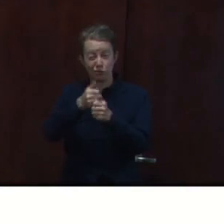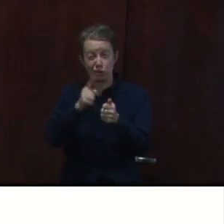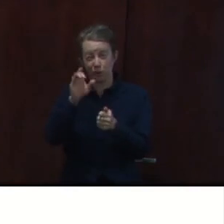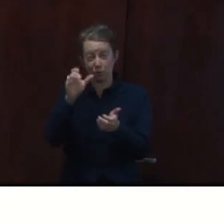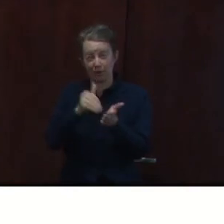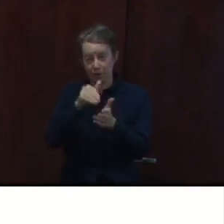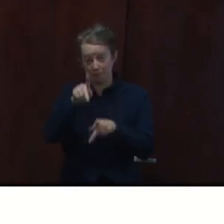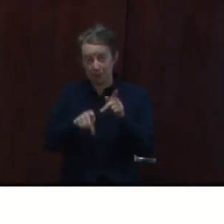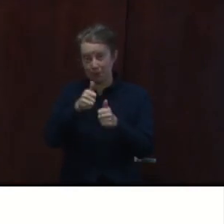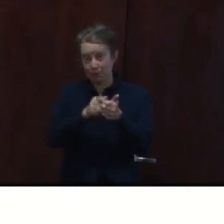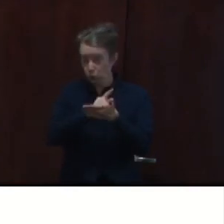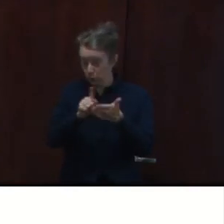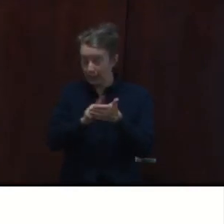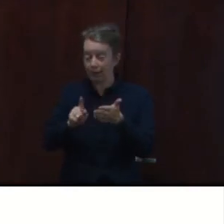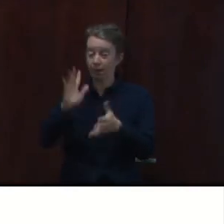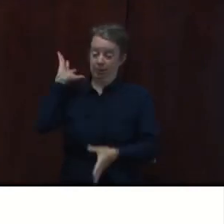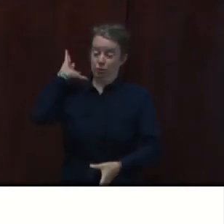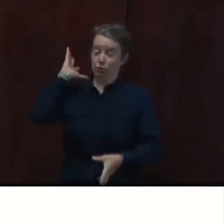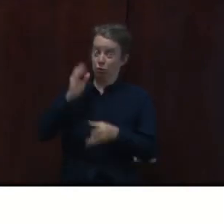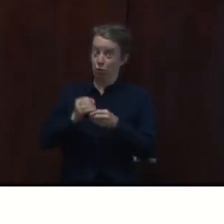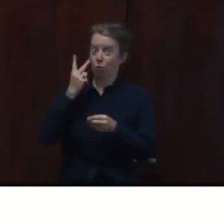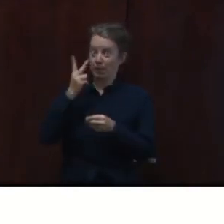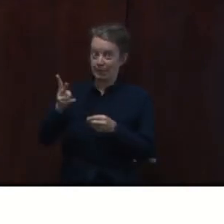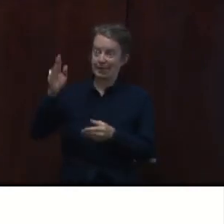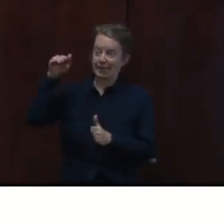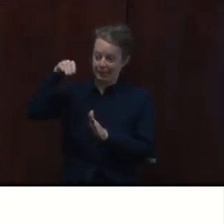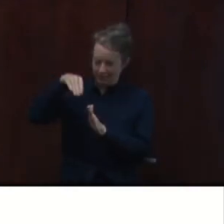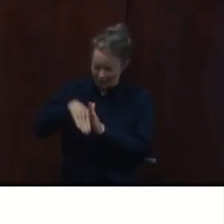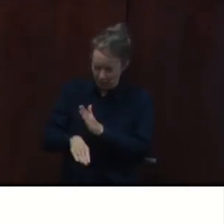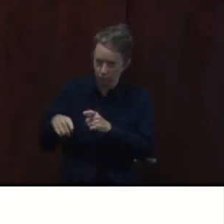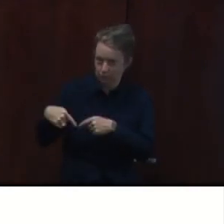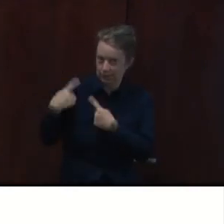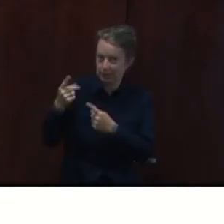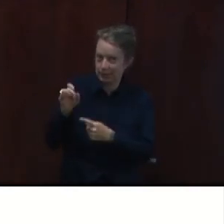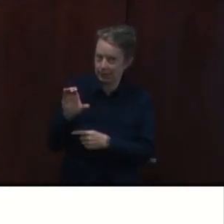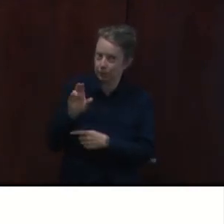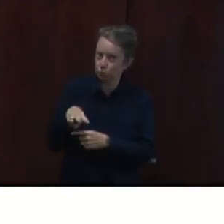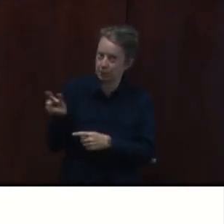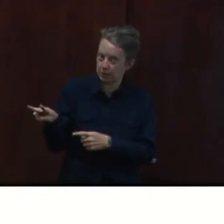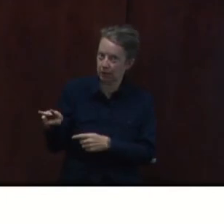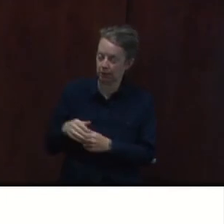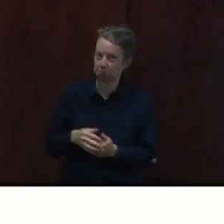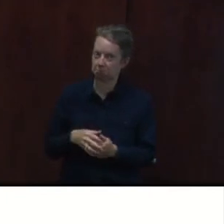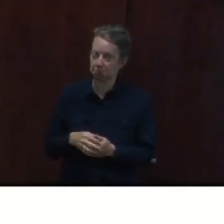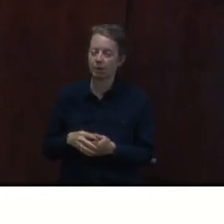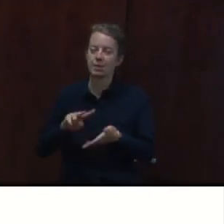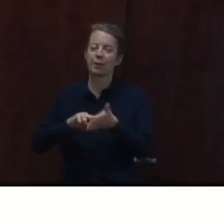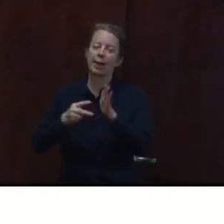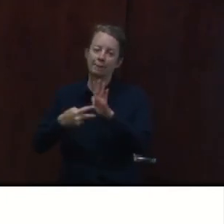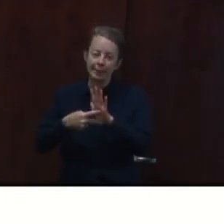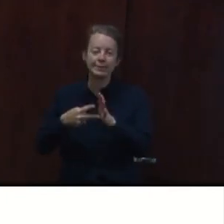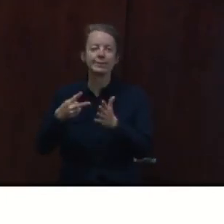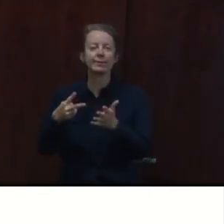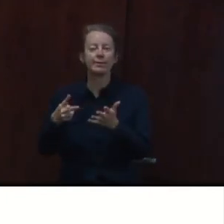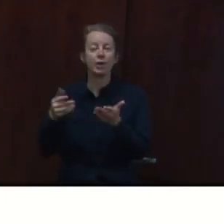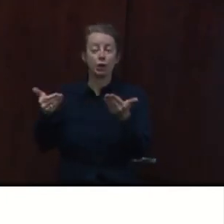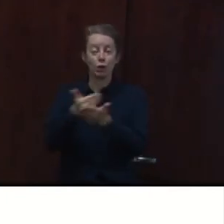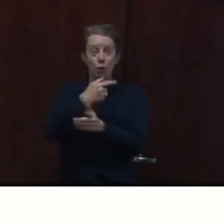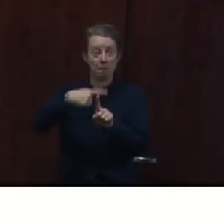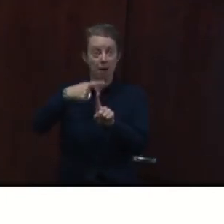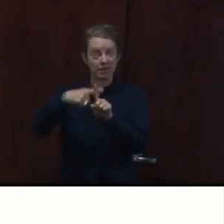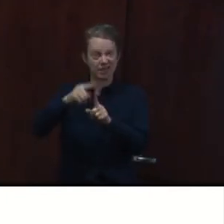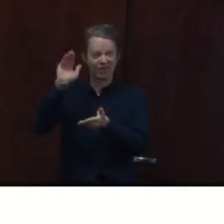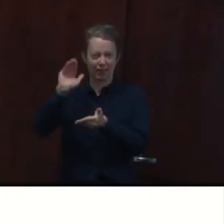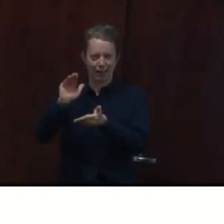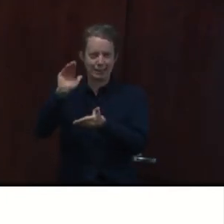an overall decrease since December 22nd. And this is indicative of that slowing of the cases, new cases that I